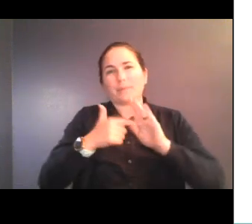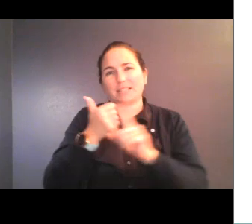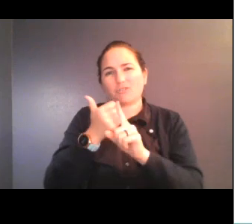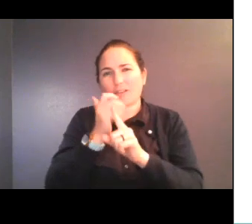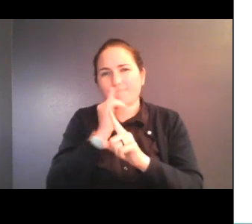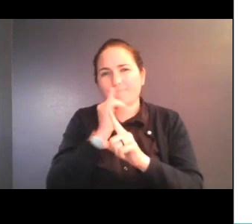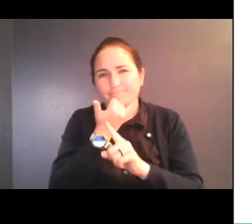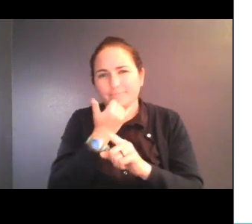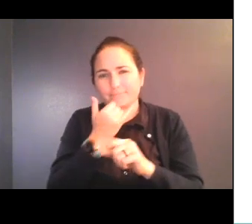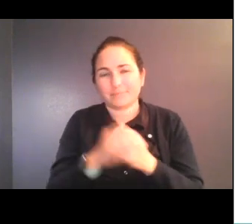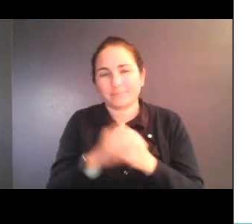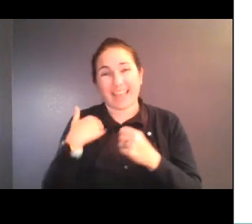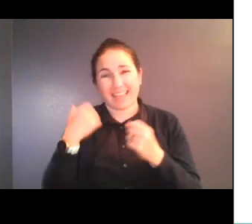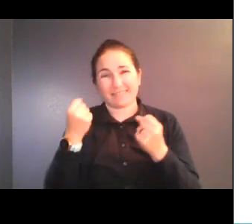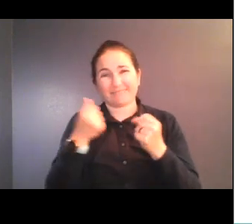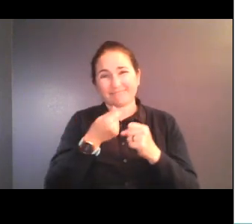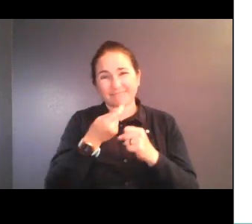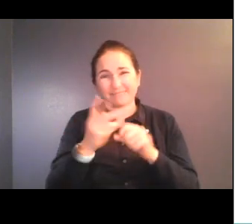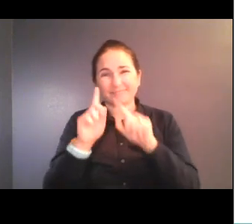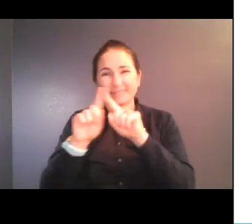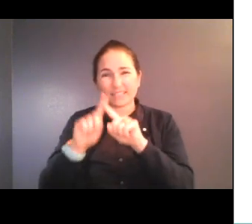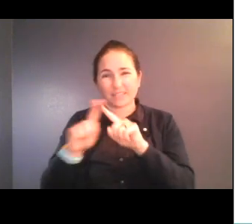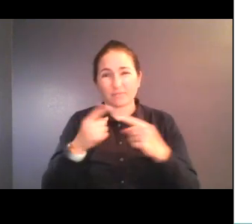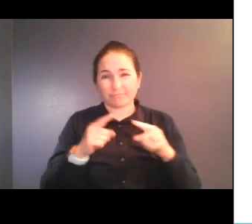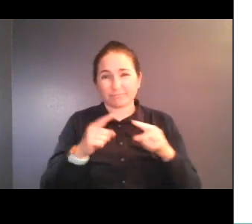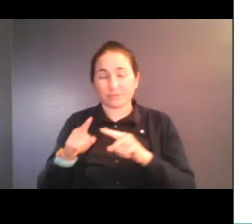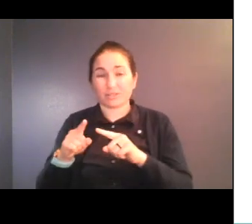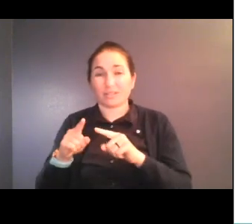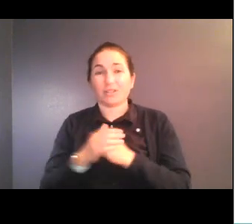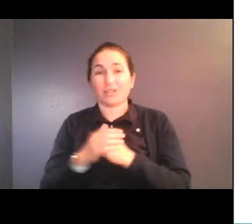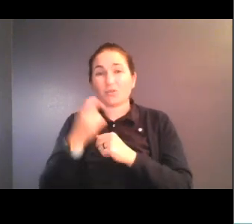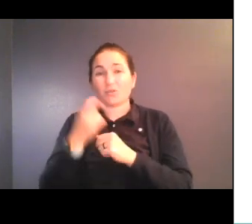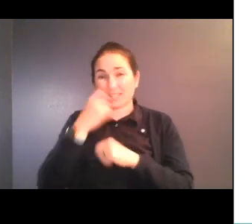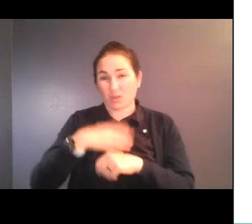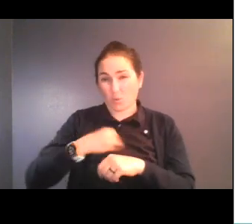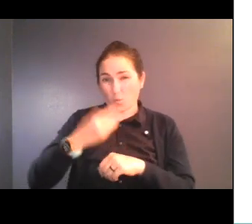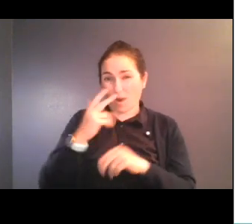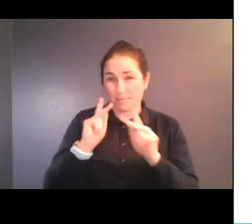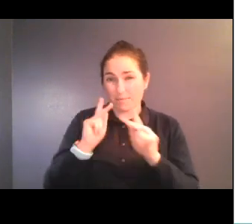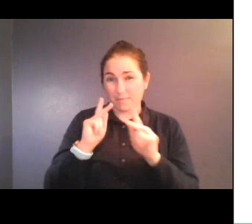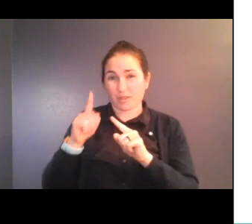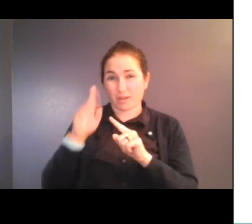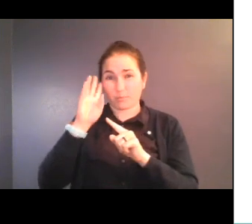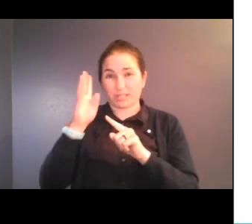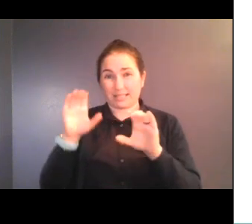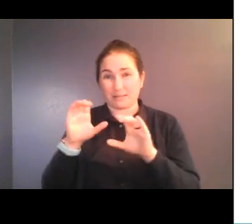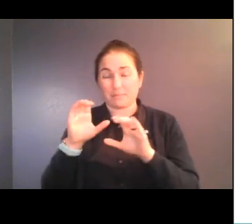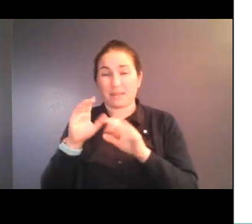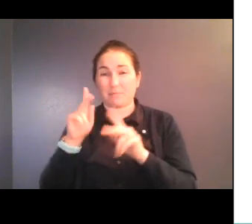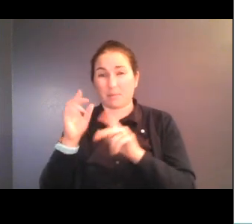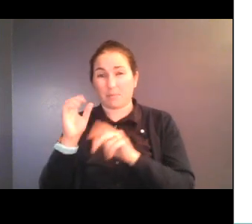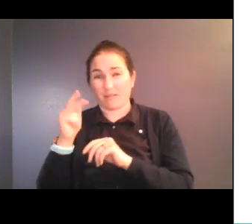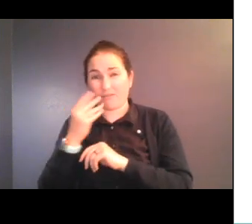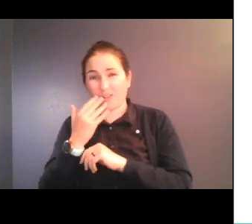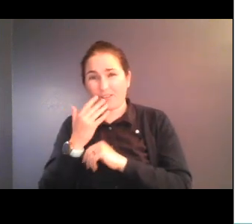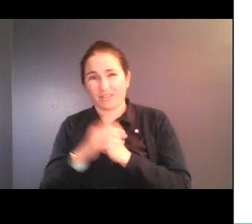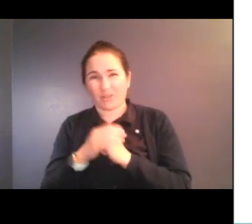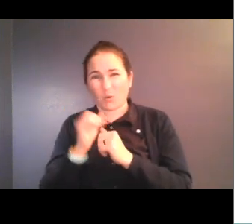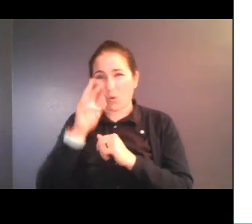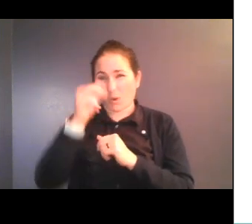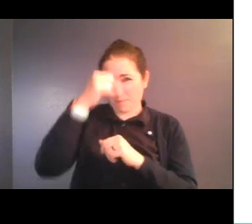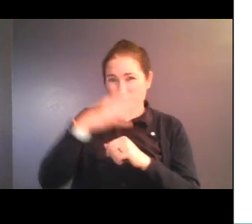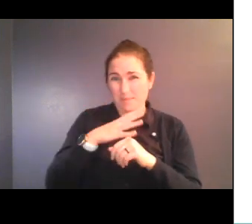of cases recently where white people have pretended to be people of color, or men have pretended to be women.